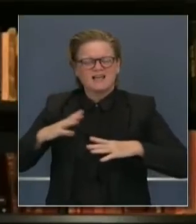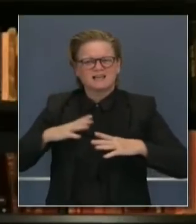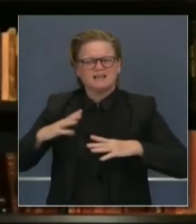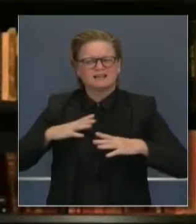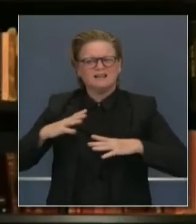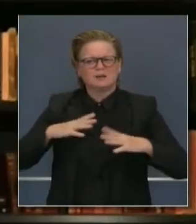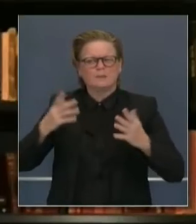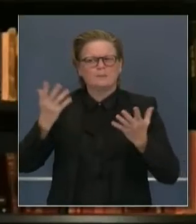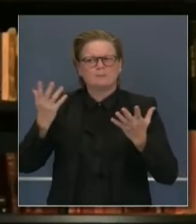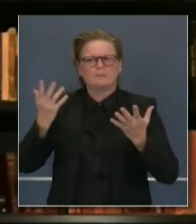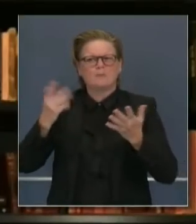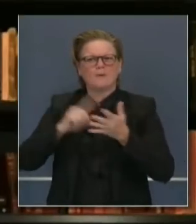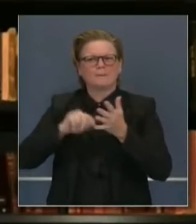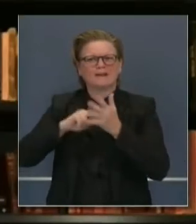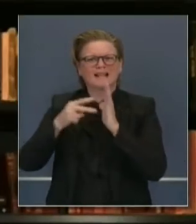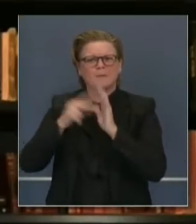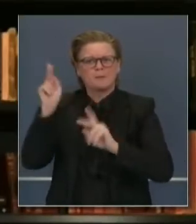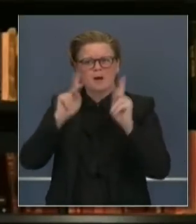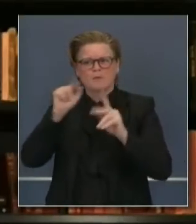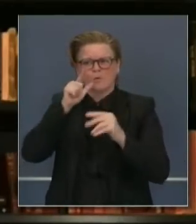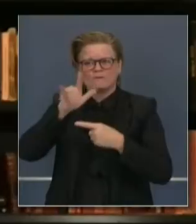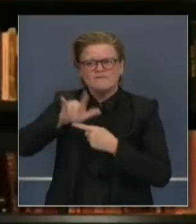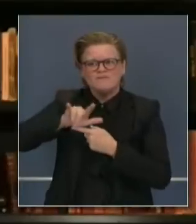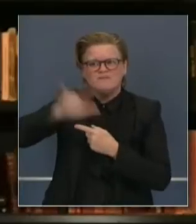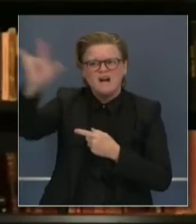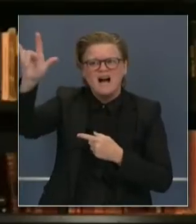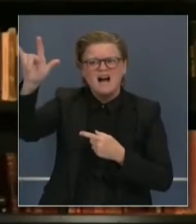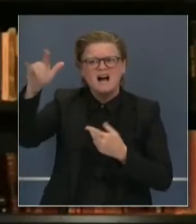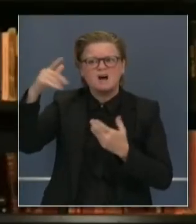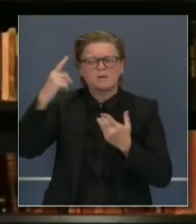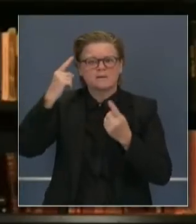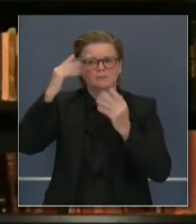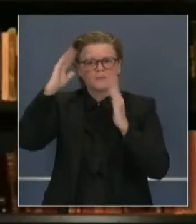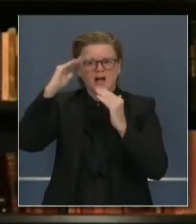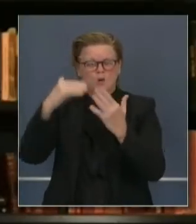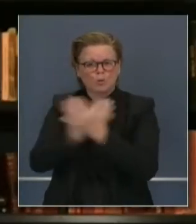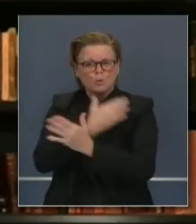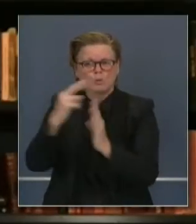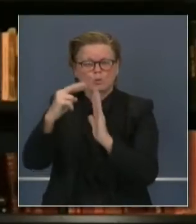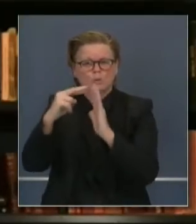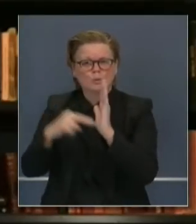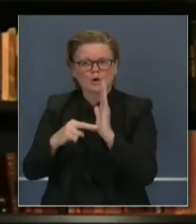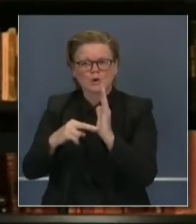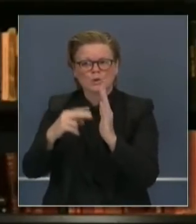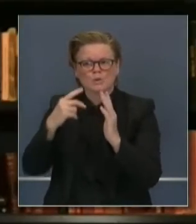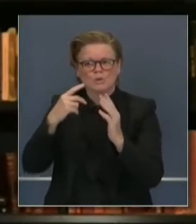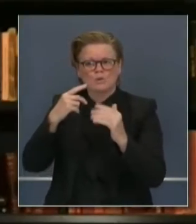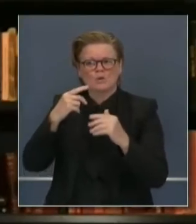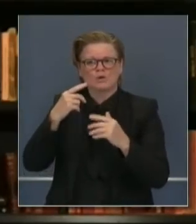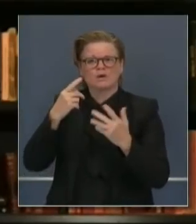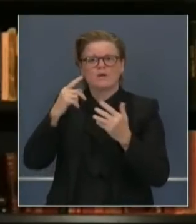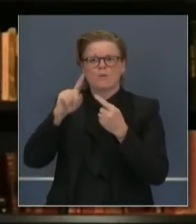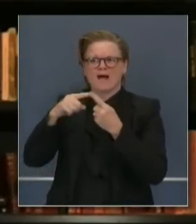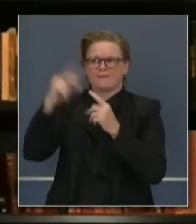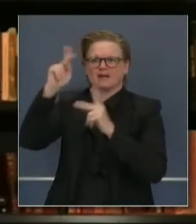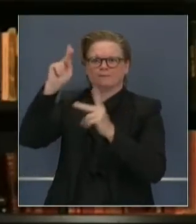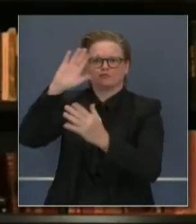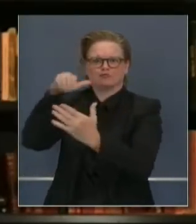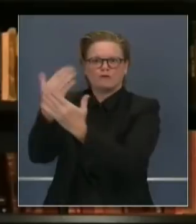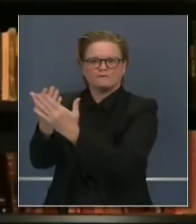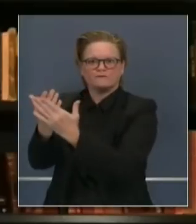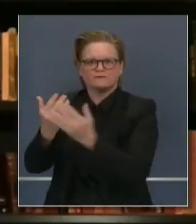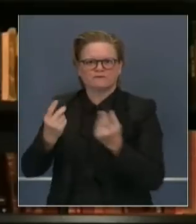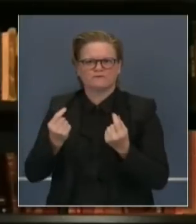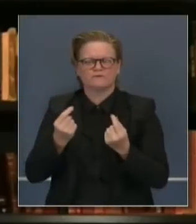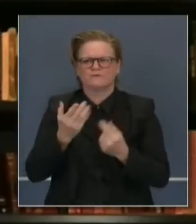planning to fly in and out of state? Can we expect any new guidelines to be implemented upon their arrival? Well, we put out guidelines